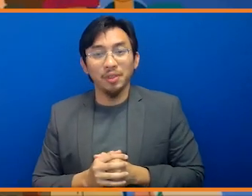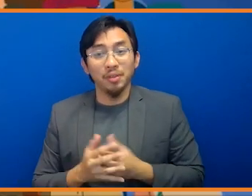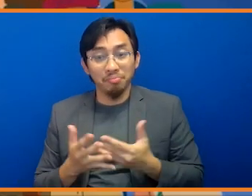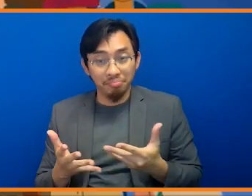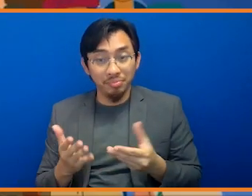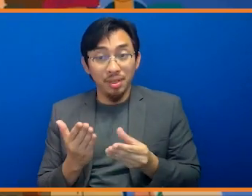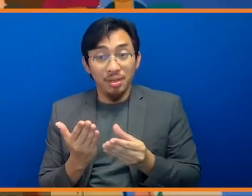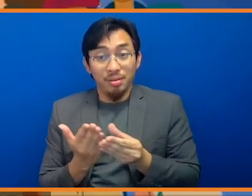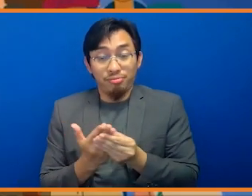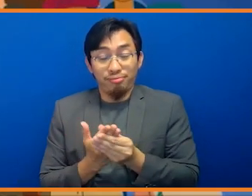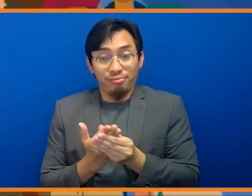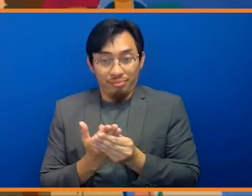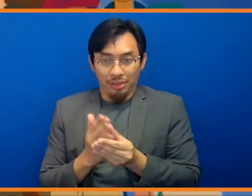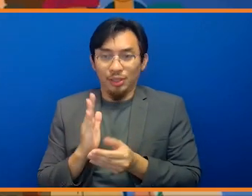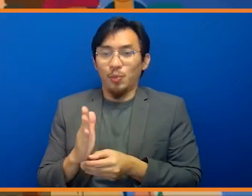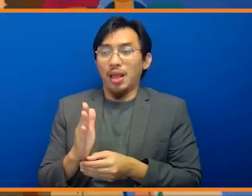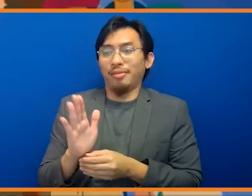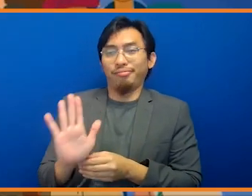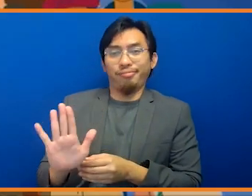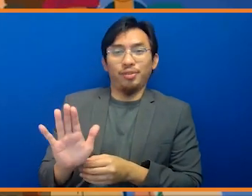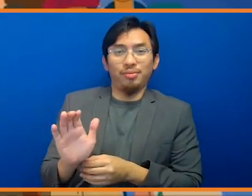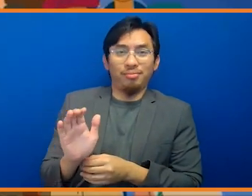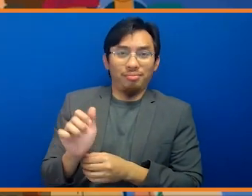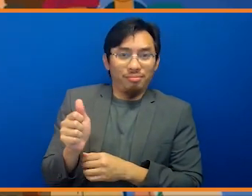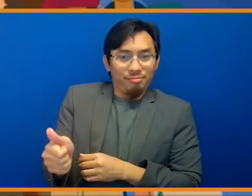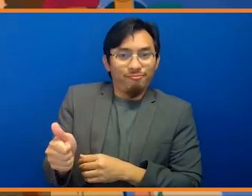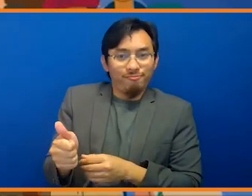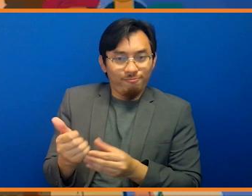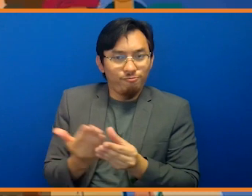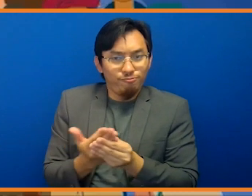Hereby, the archives will be their own.